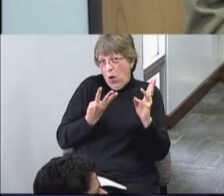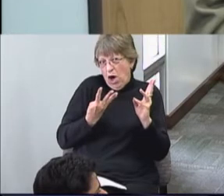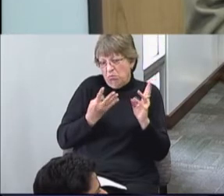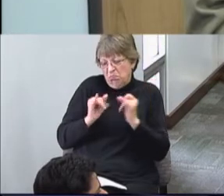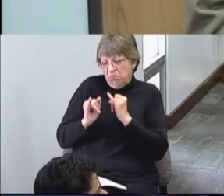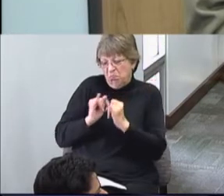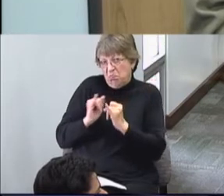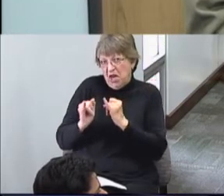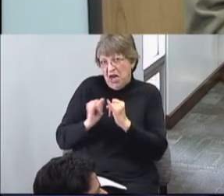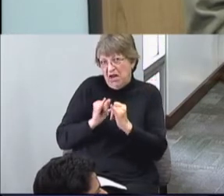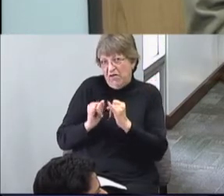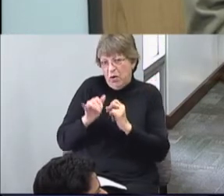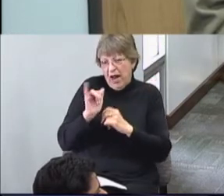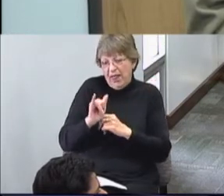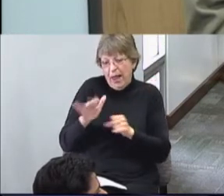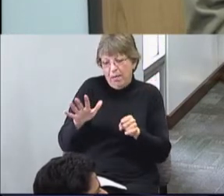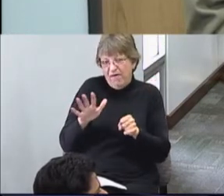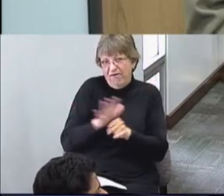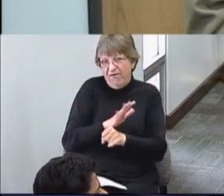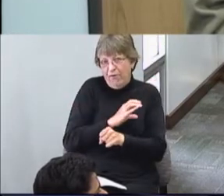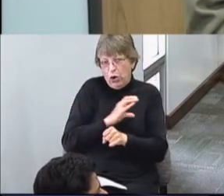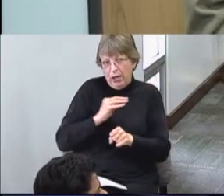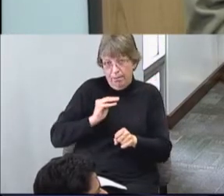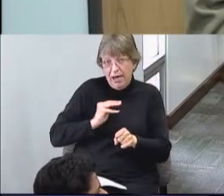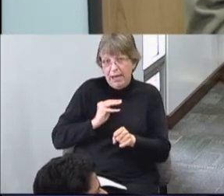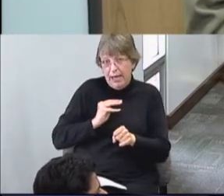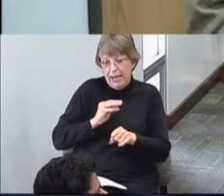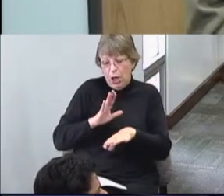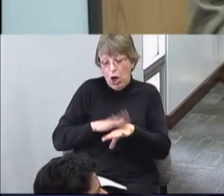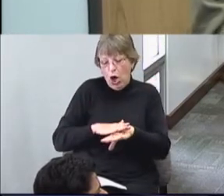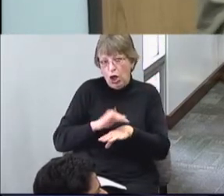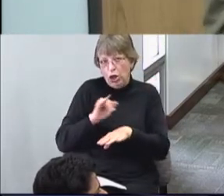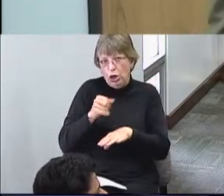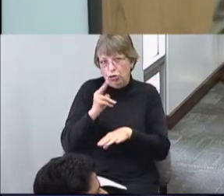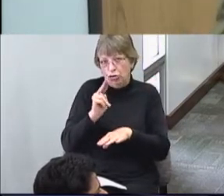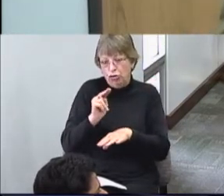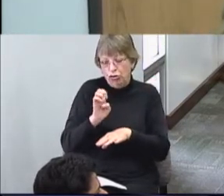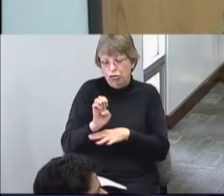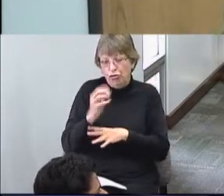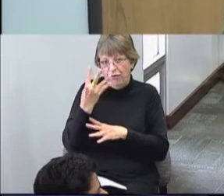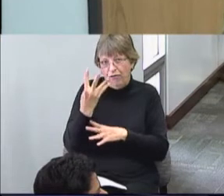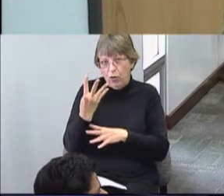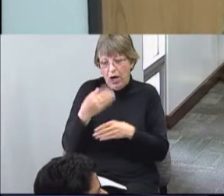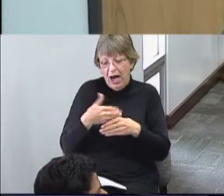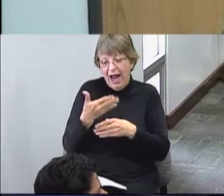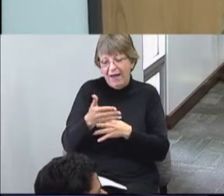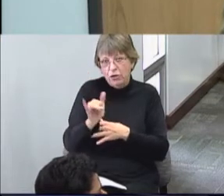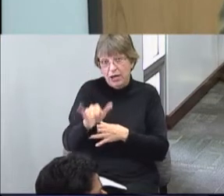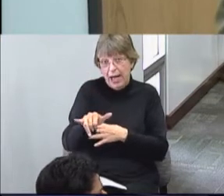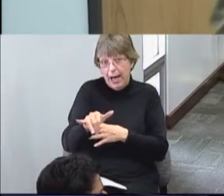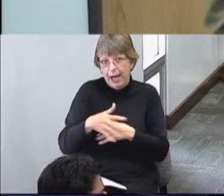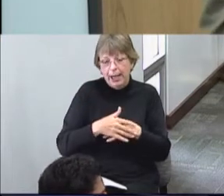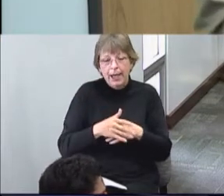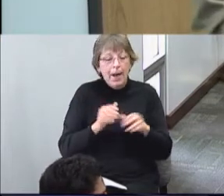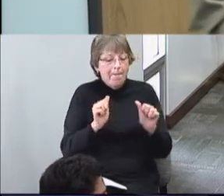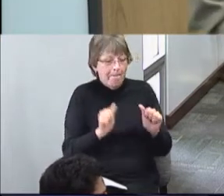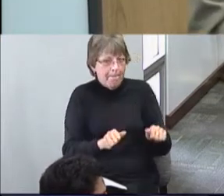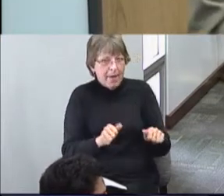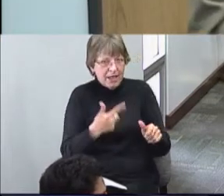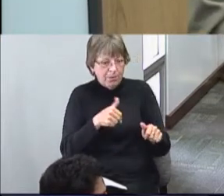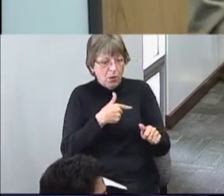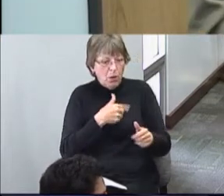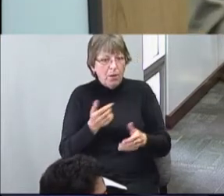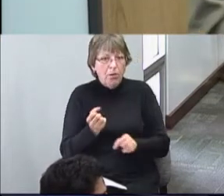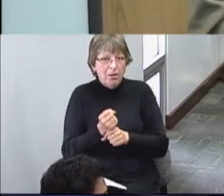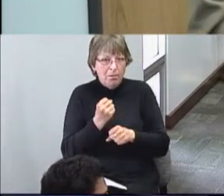be done with the full committee, the full building committee, on June 4th. After that point in time, it's possible that we will be